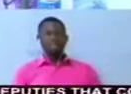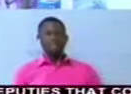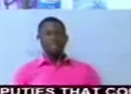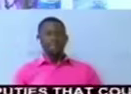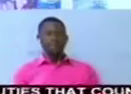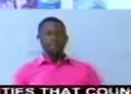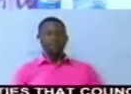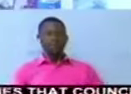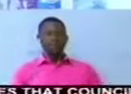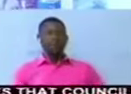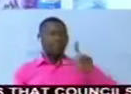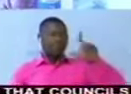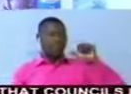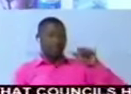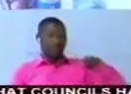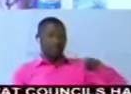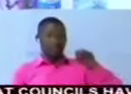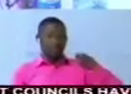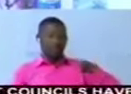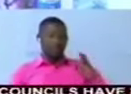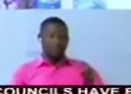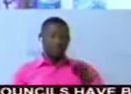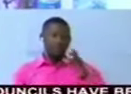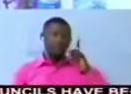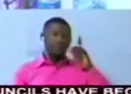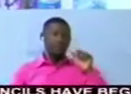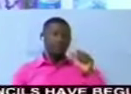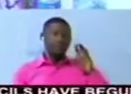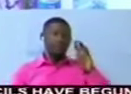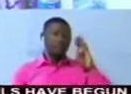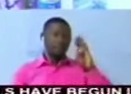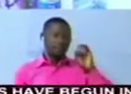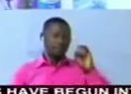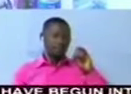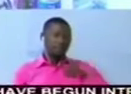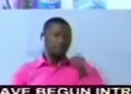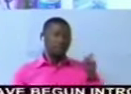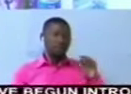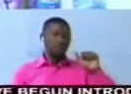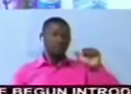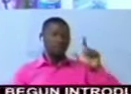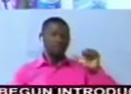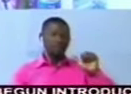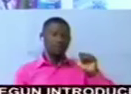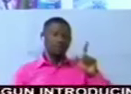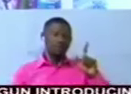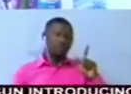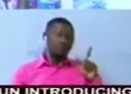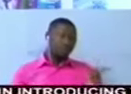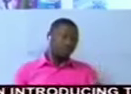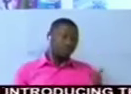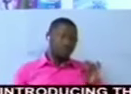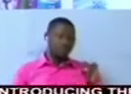ñoo de door fofu. Lamin Dabo ak sen time ñun fofu. Mor de wadi won. Lamin Dabo, Aladji Mor. Lamin Dabo and Aladji Mor. Wow.